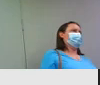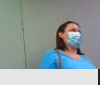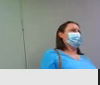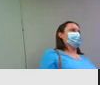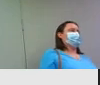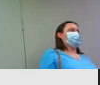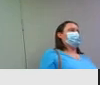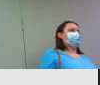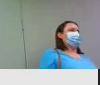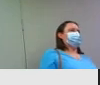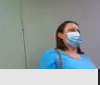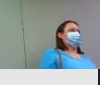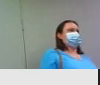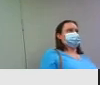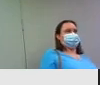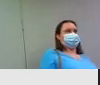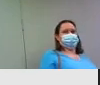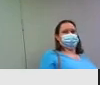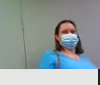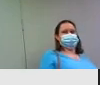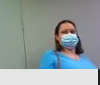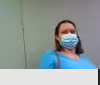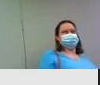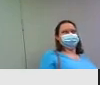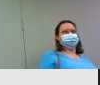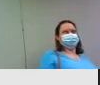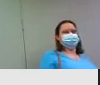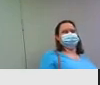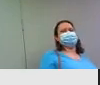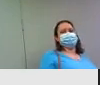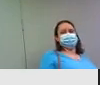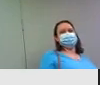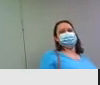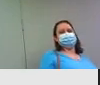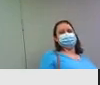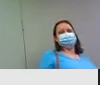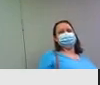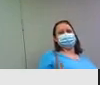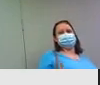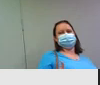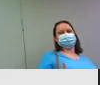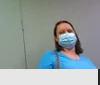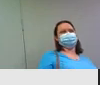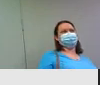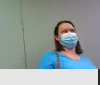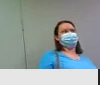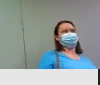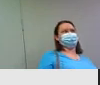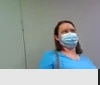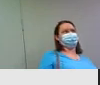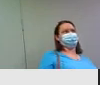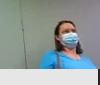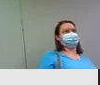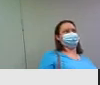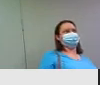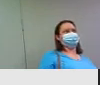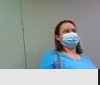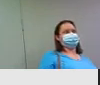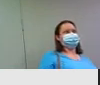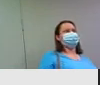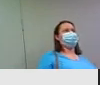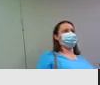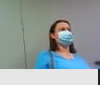just leave it. Okay. That's why, your computer is spotlighted, so, Lauren, the one you're signing into, everybody will Always. always